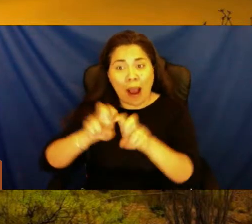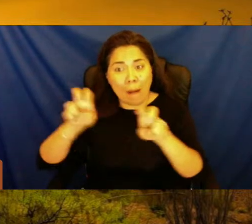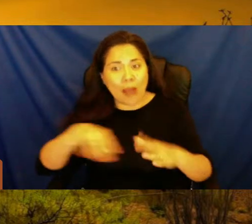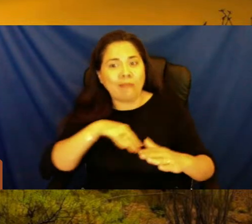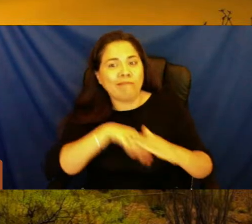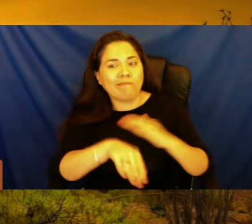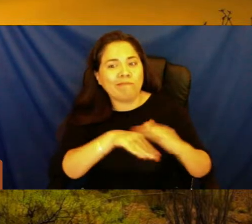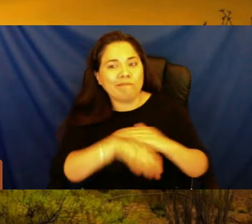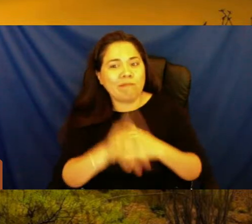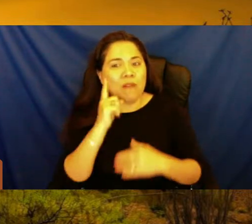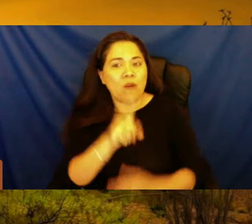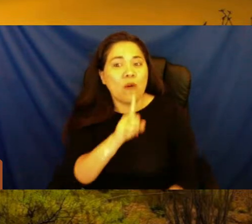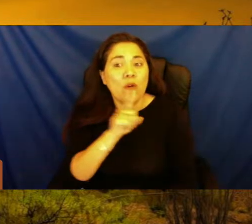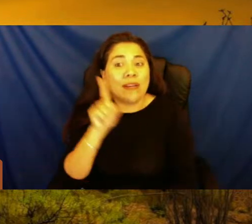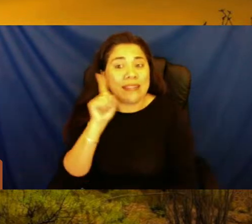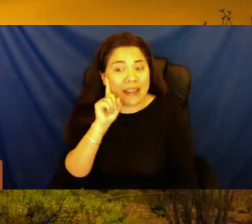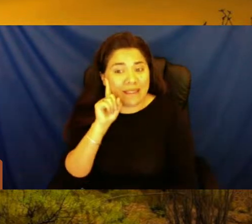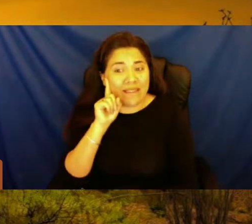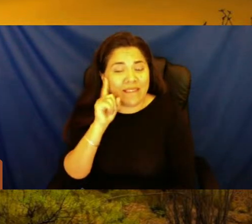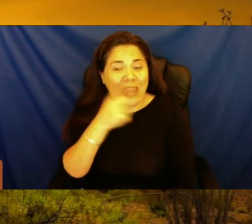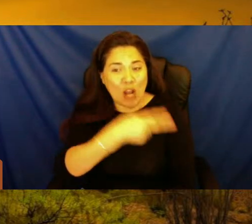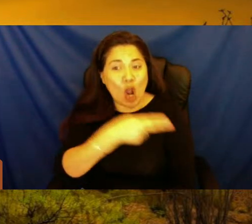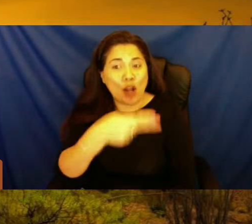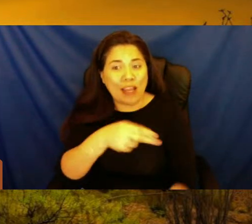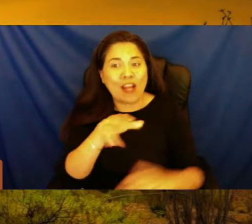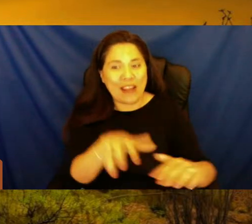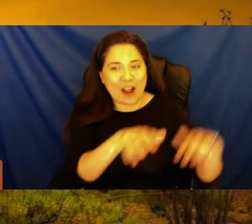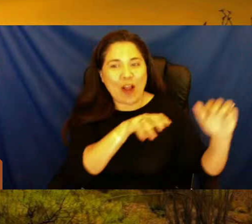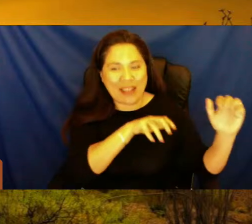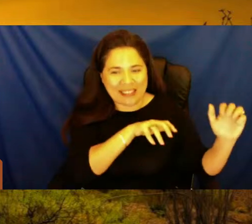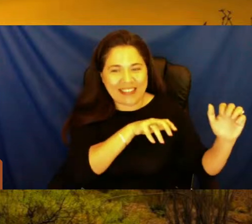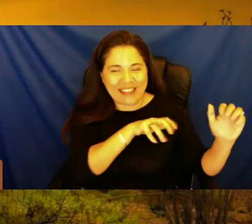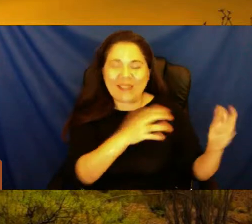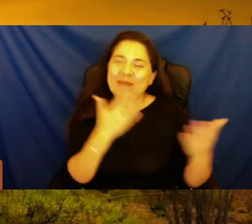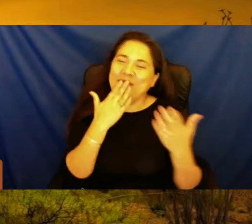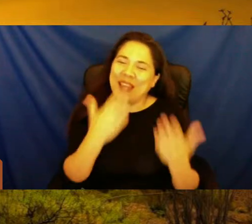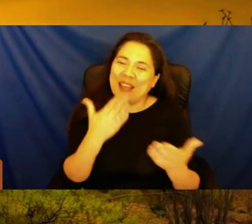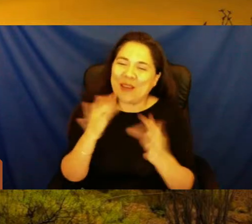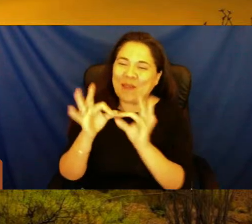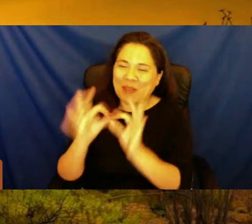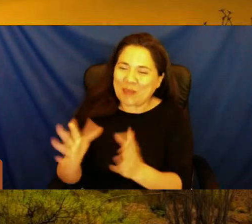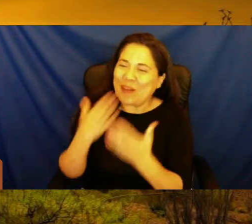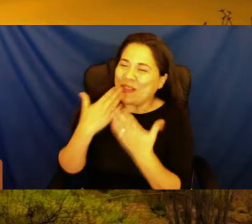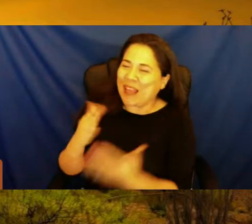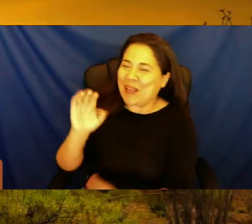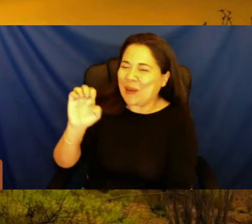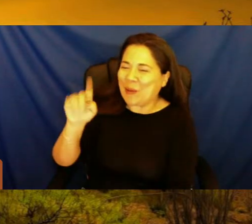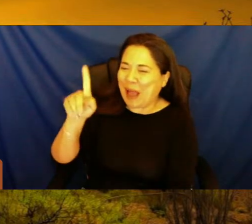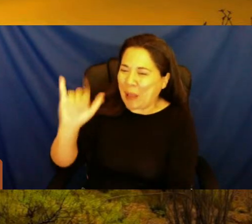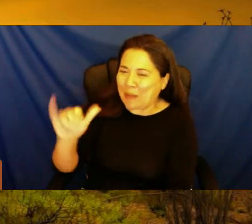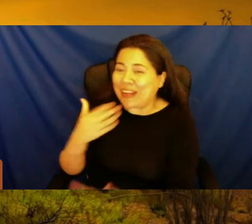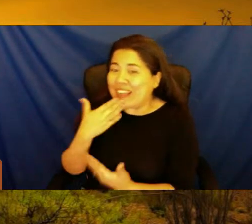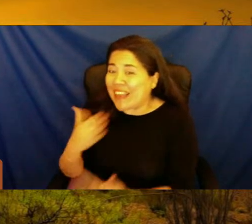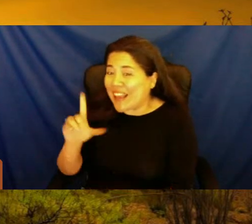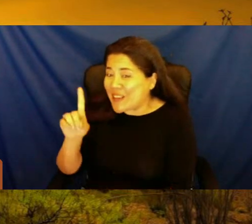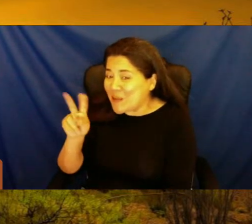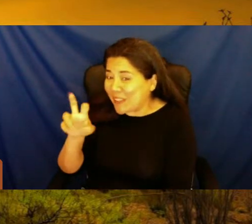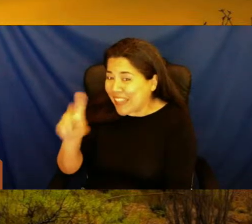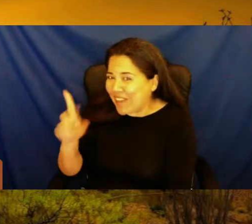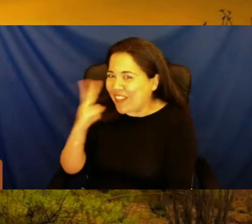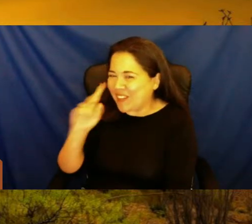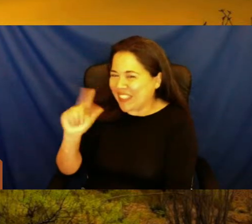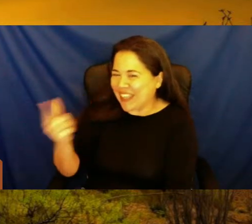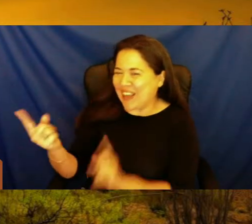accessible to our deaf community. So thank you so much, Emily and David, who you'll see a little bit